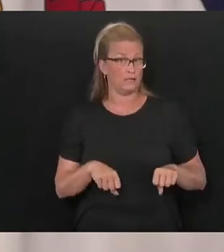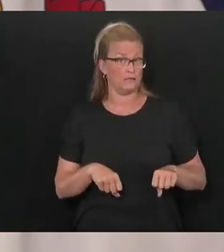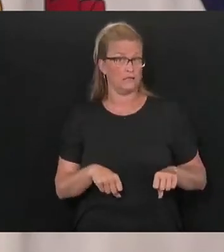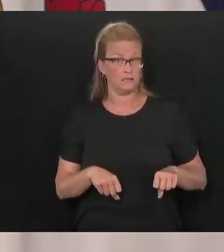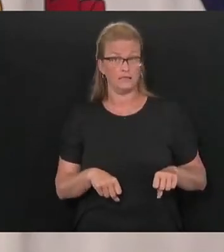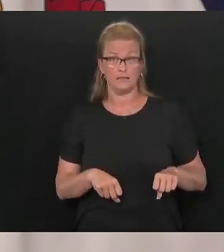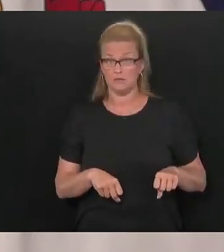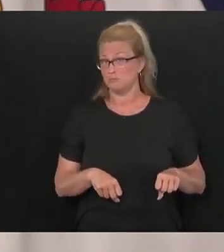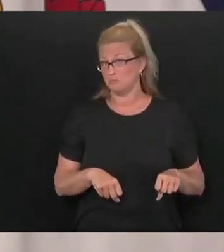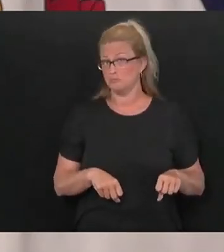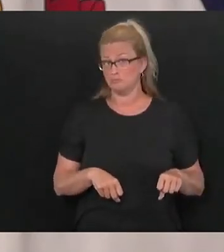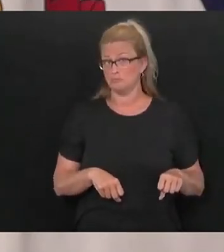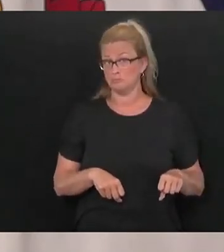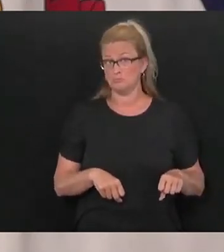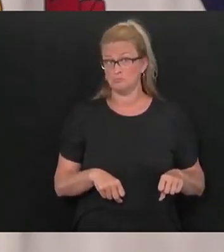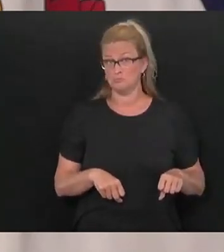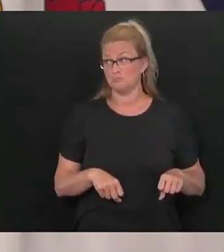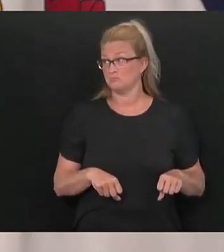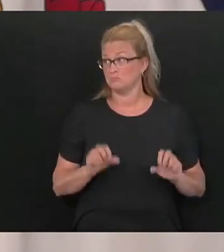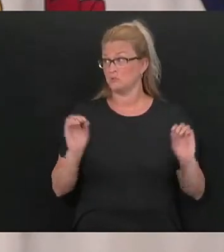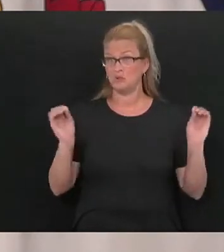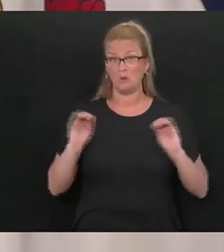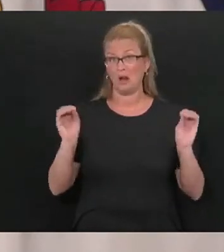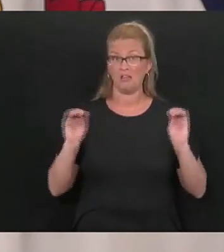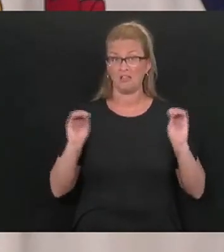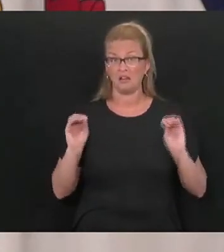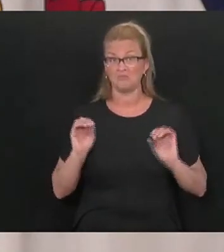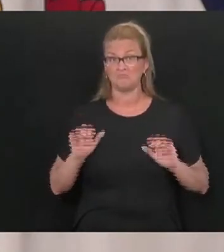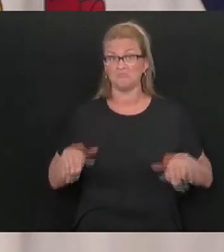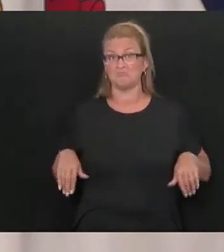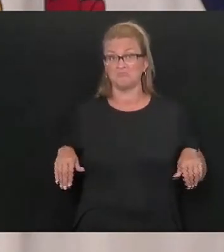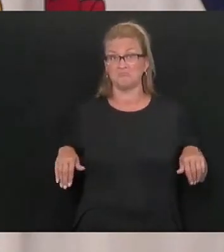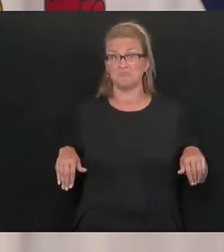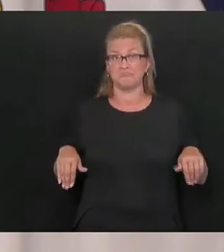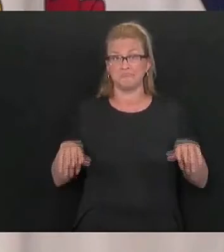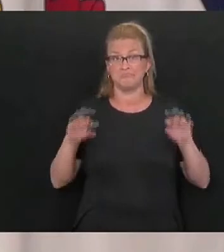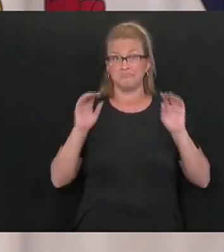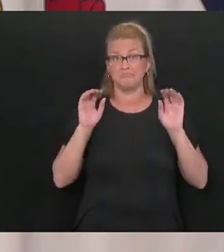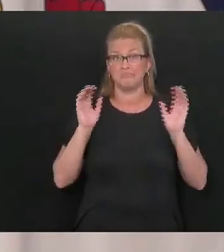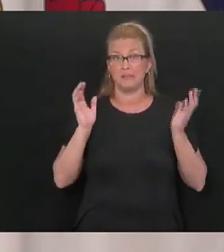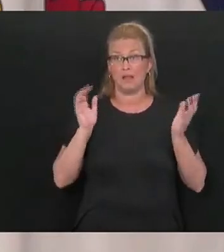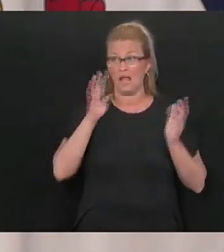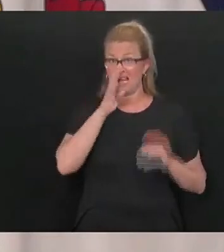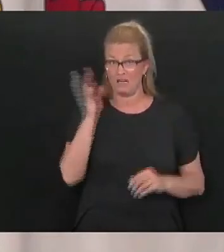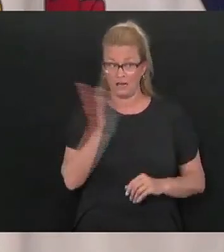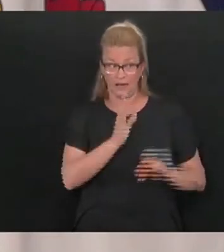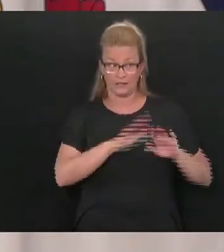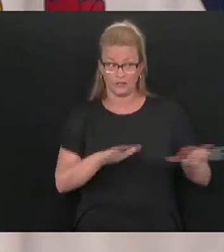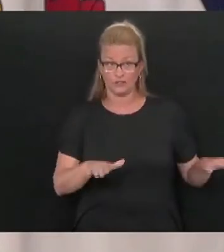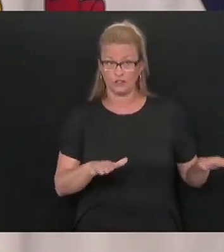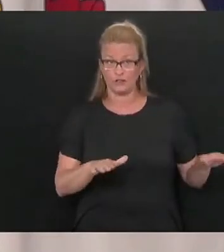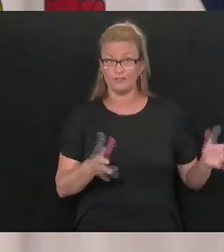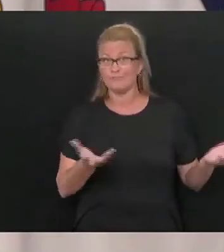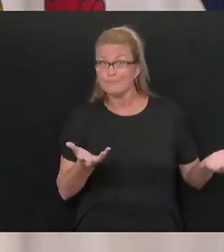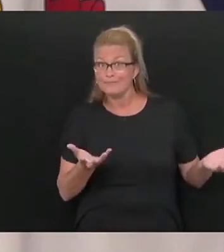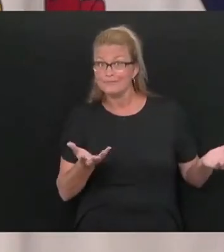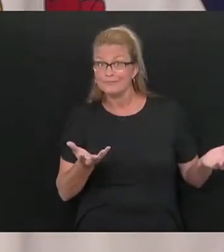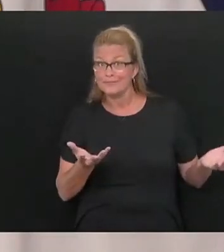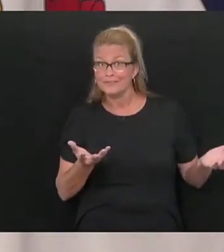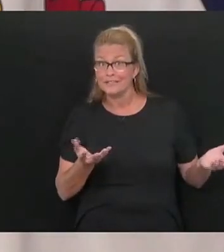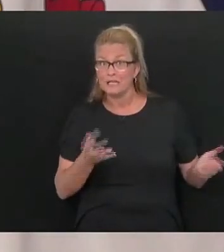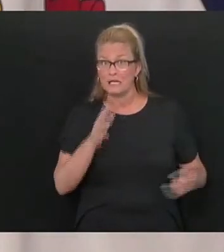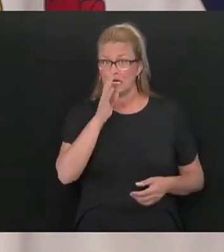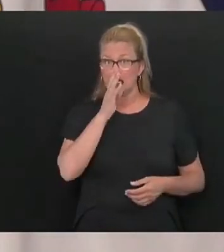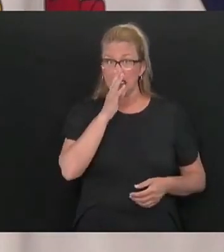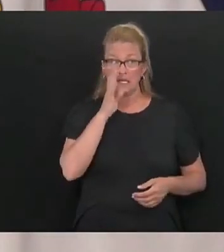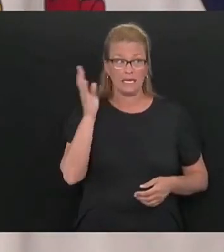just do nothing. And from that standpoint, are we neglecting our kids or not? Are we